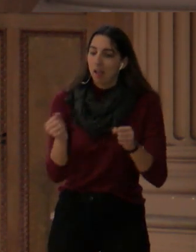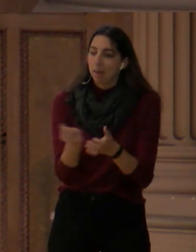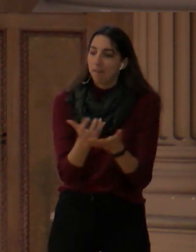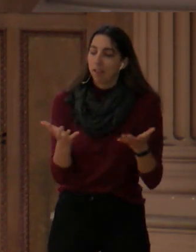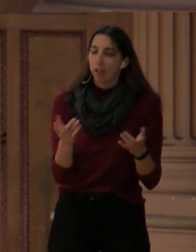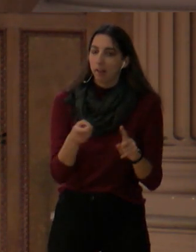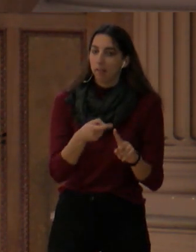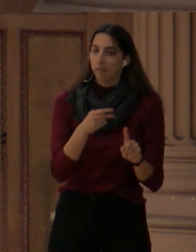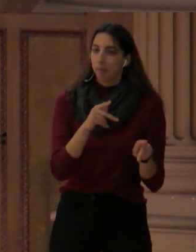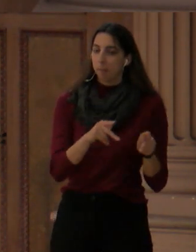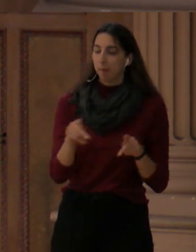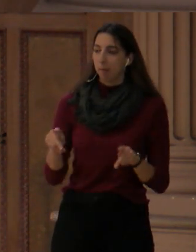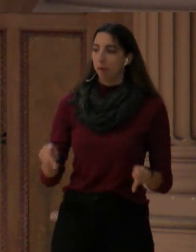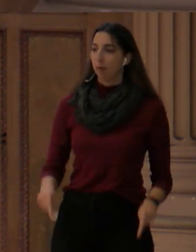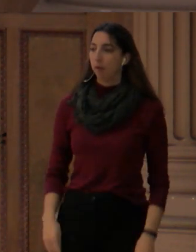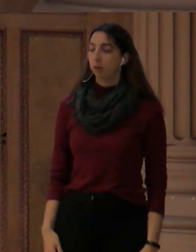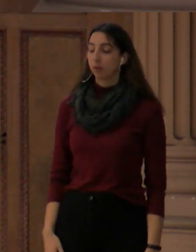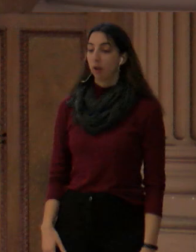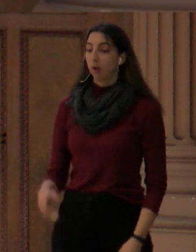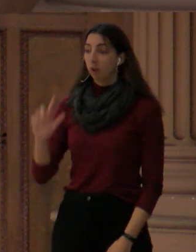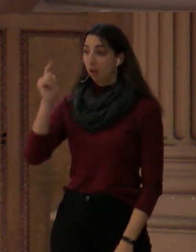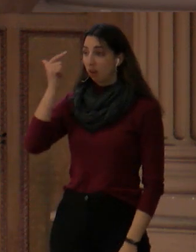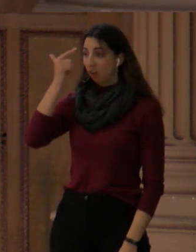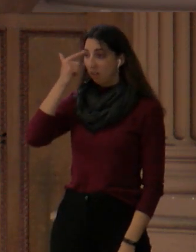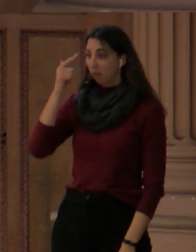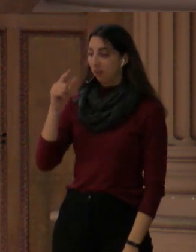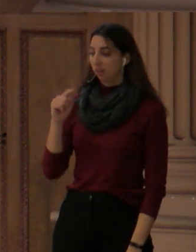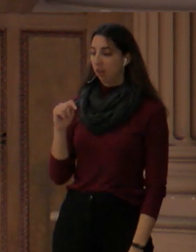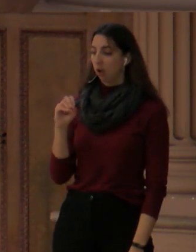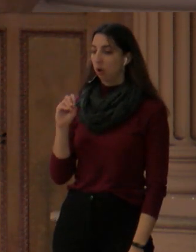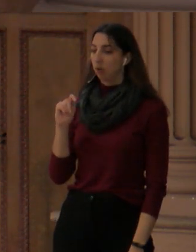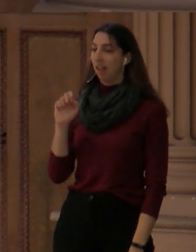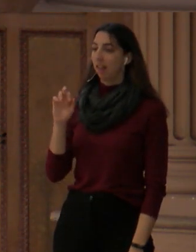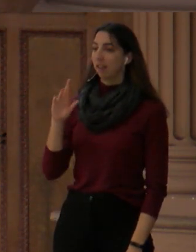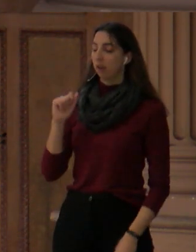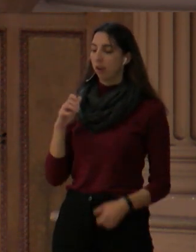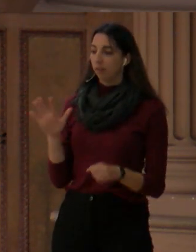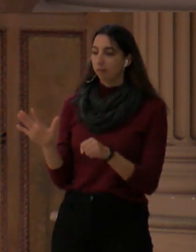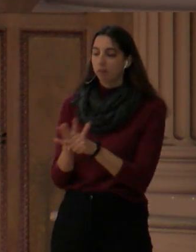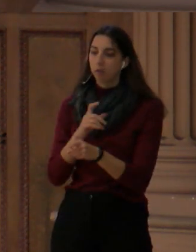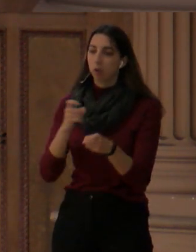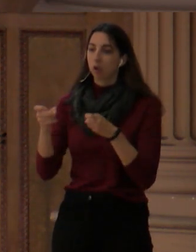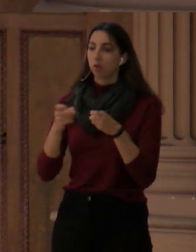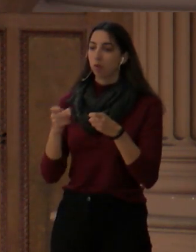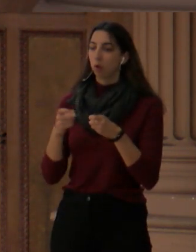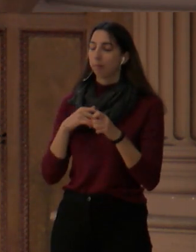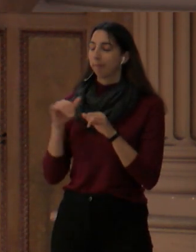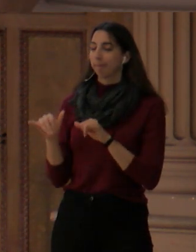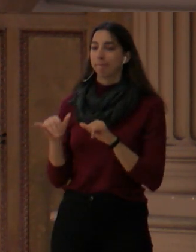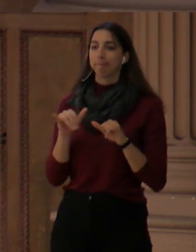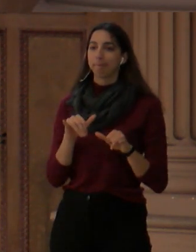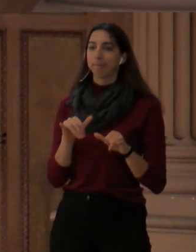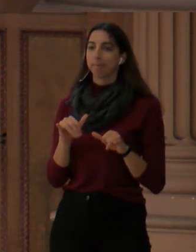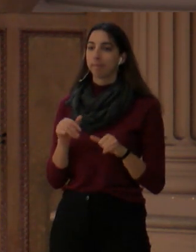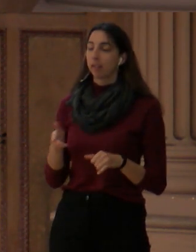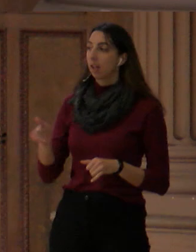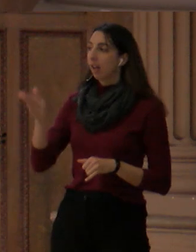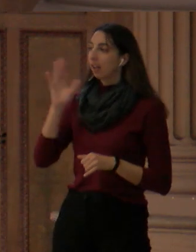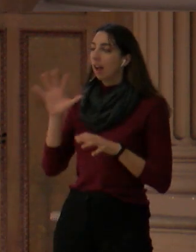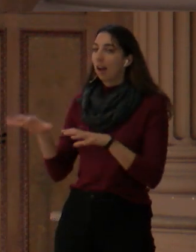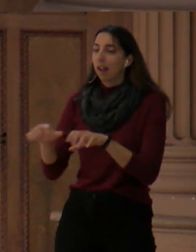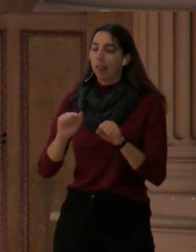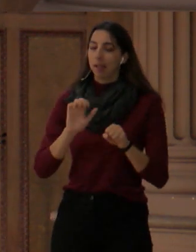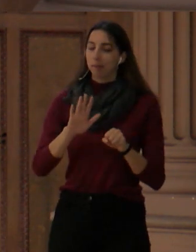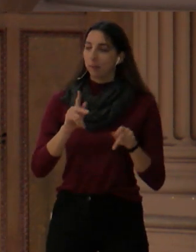throughout the world do the same today. They try to take the place of God because gods don't share their people. God claims his people.